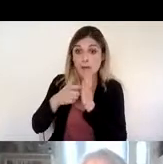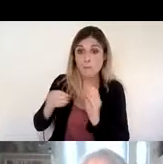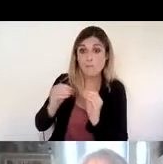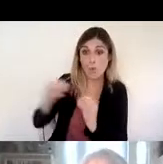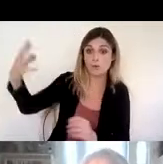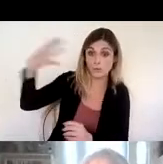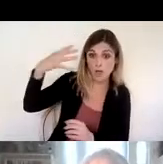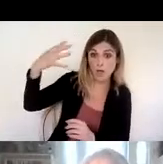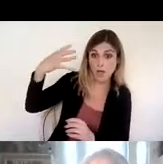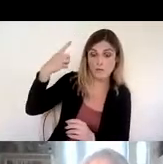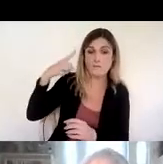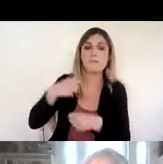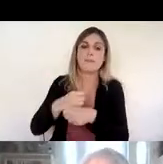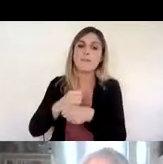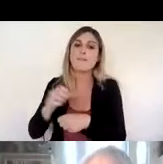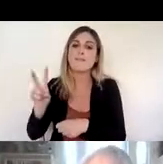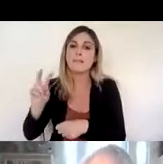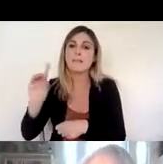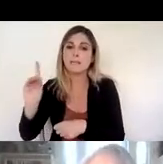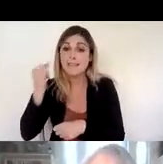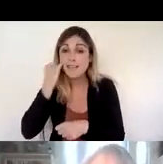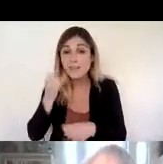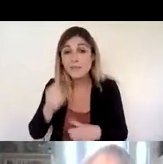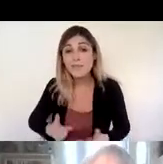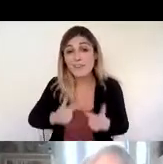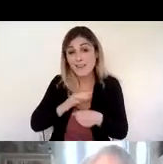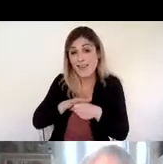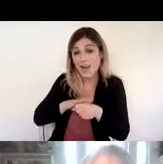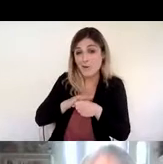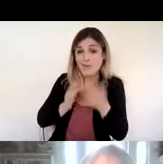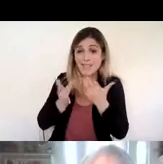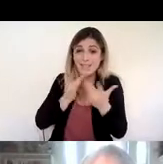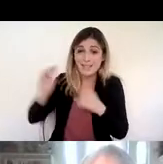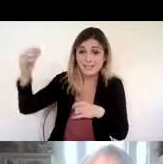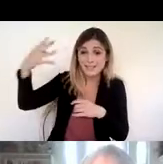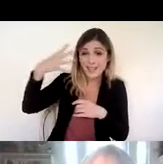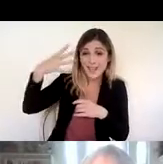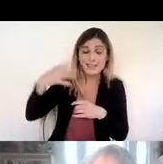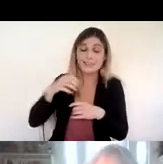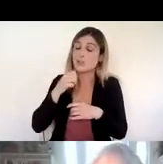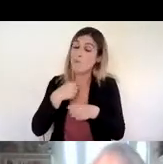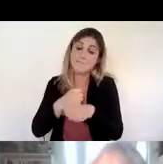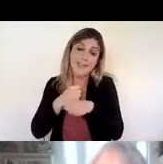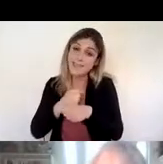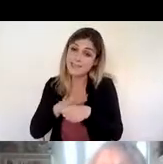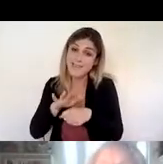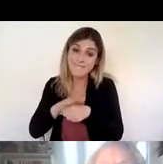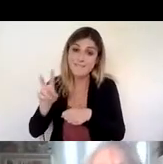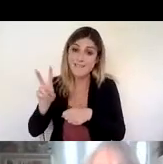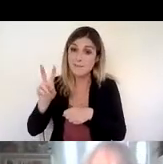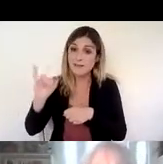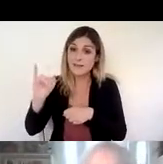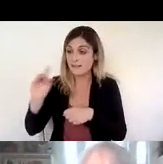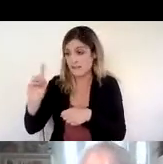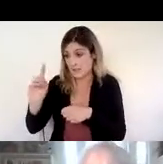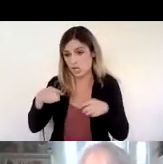of us who live in areas where the sunlight is weak during the winter are not going to be making enough vitamin D during the winter months. So